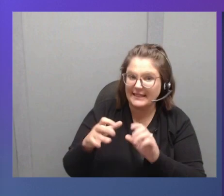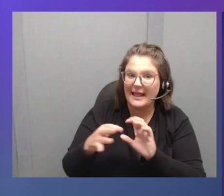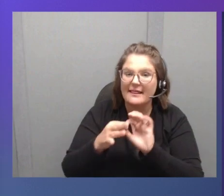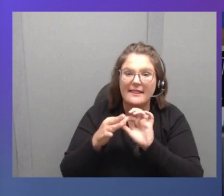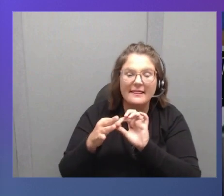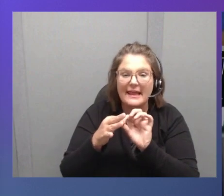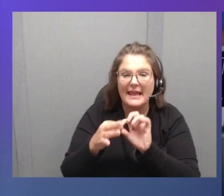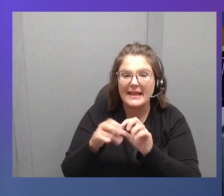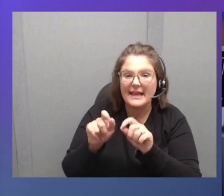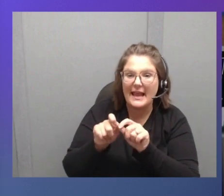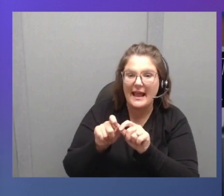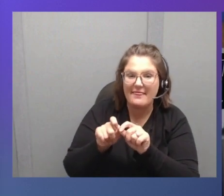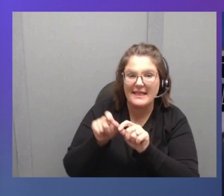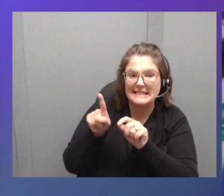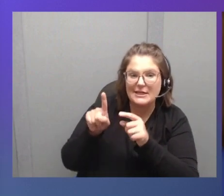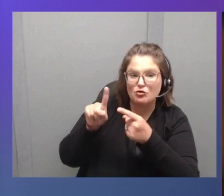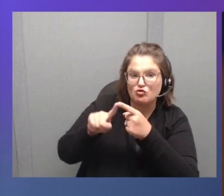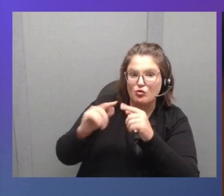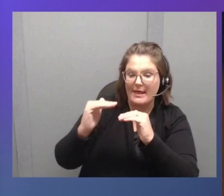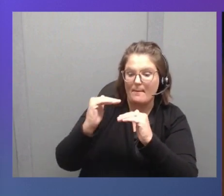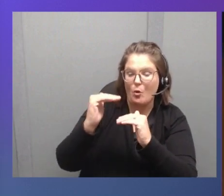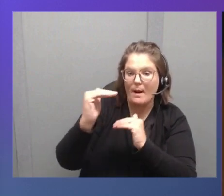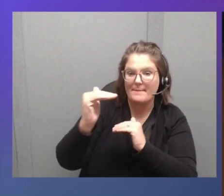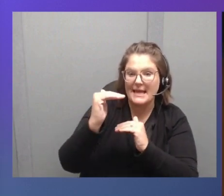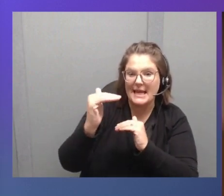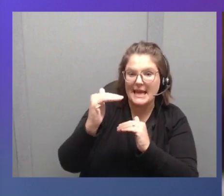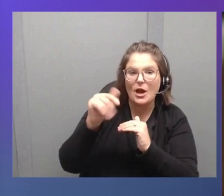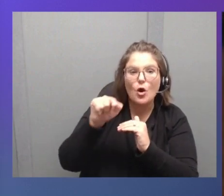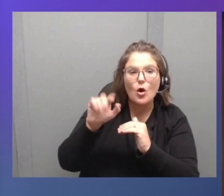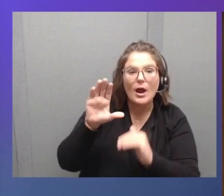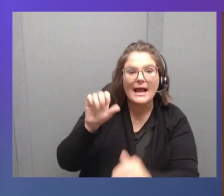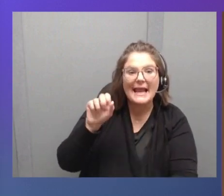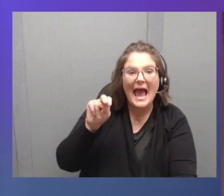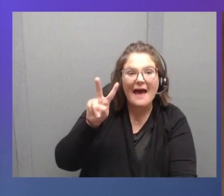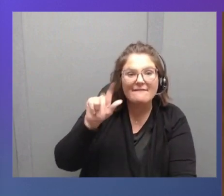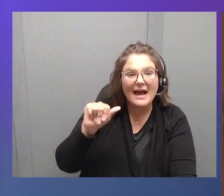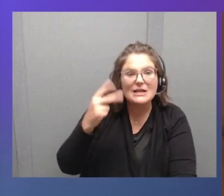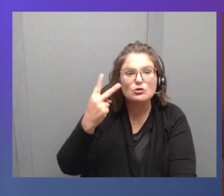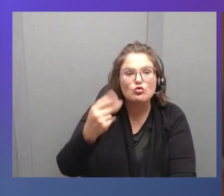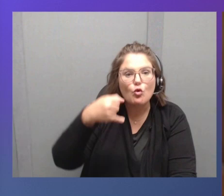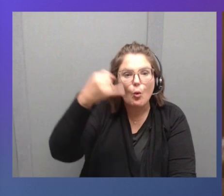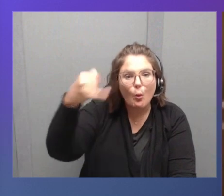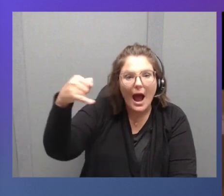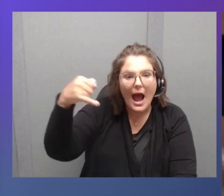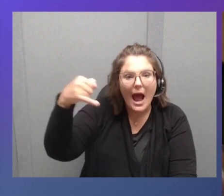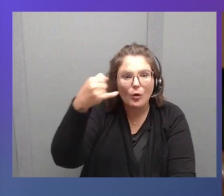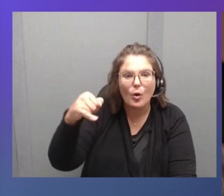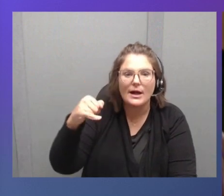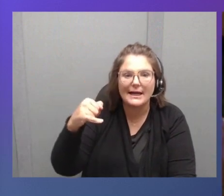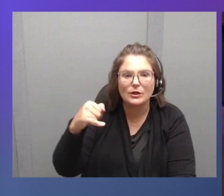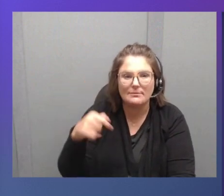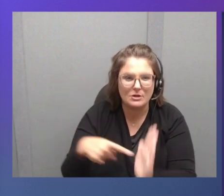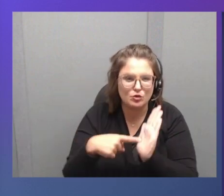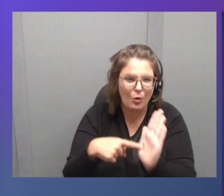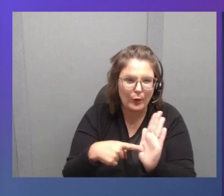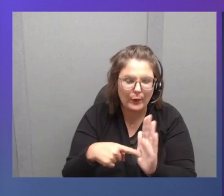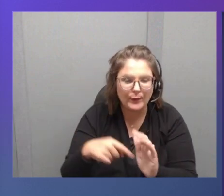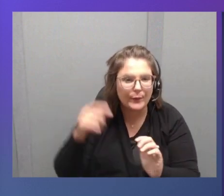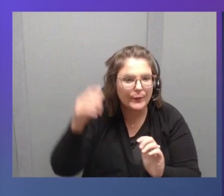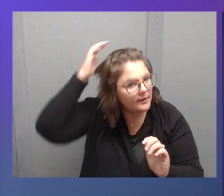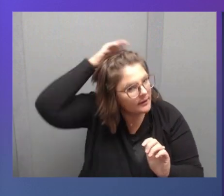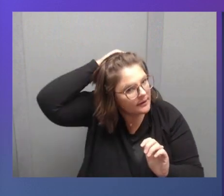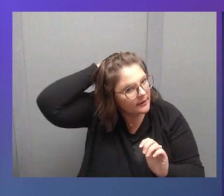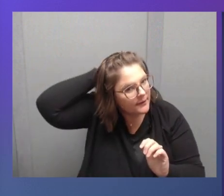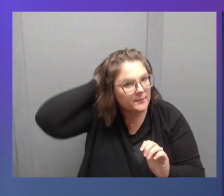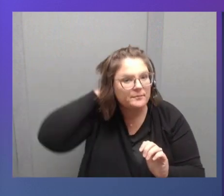bus board right here. And what I did is this, if you know CAN bus is a 2 wires. So the 2 wires there, I'm going to turn this around again, I apologize. So we have the 2 wires going